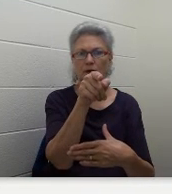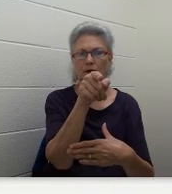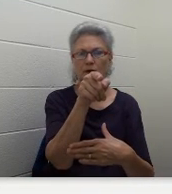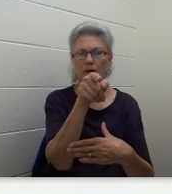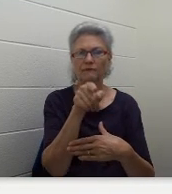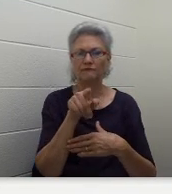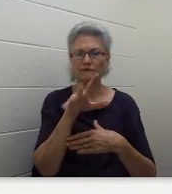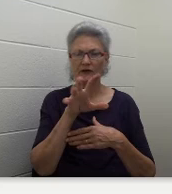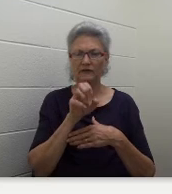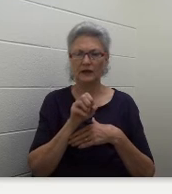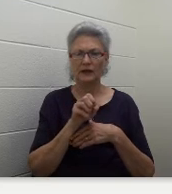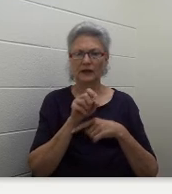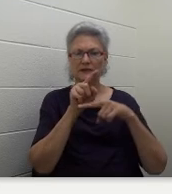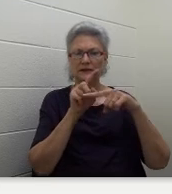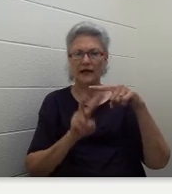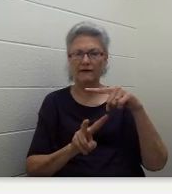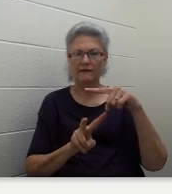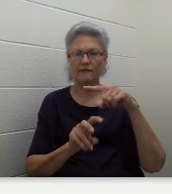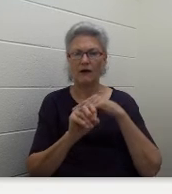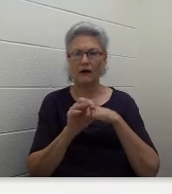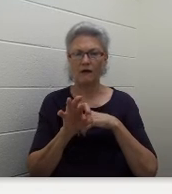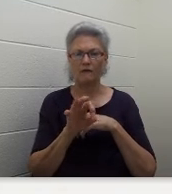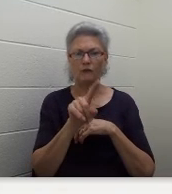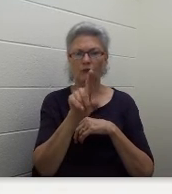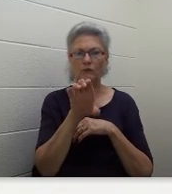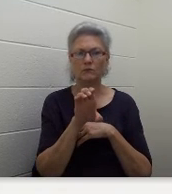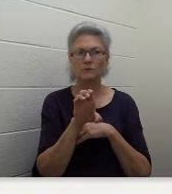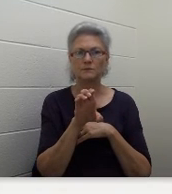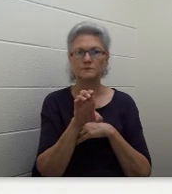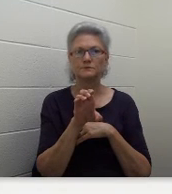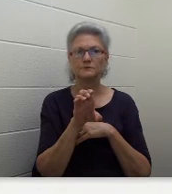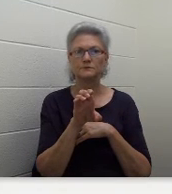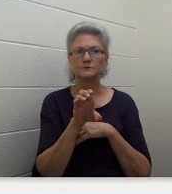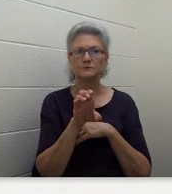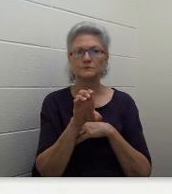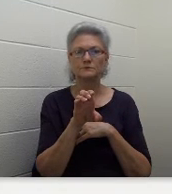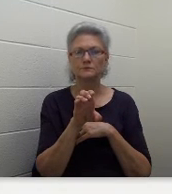because 50 is half of 100.